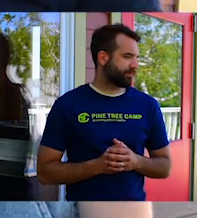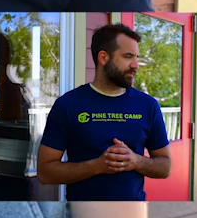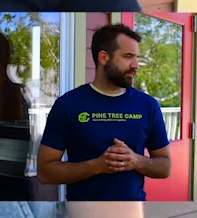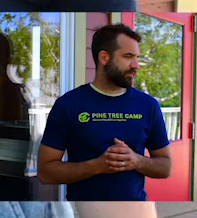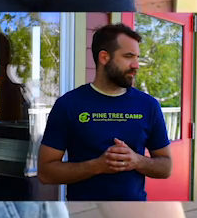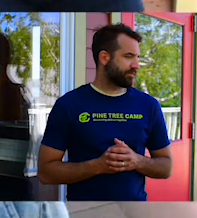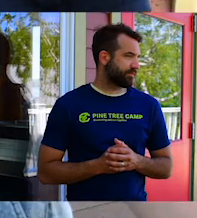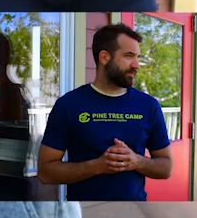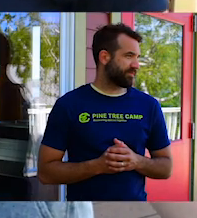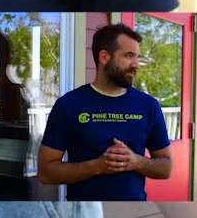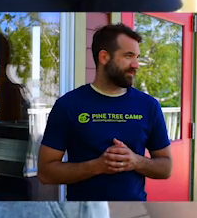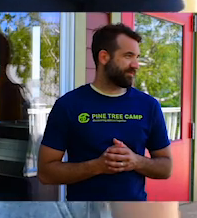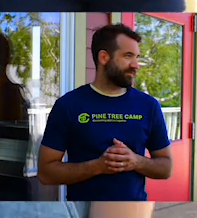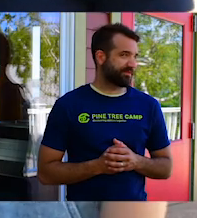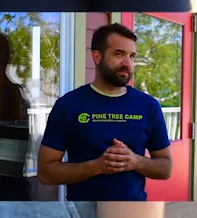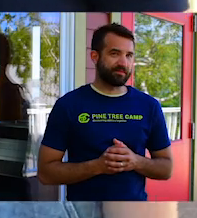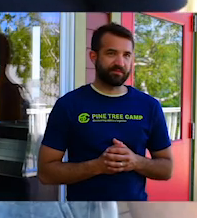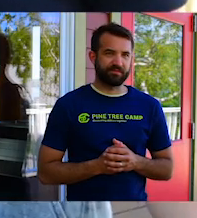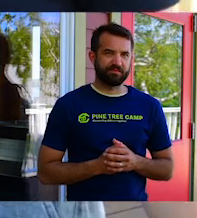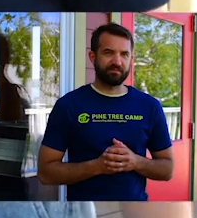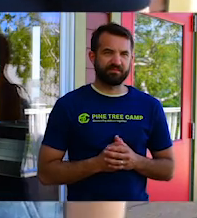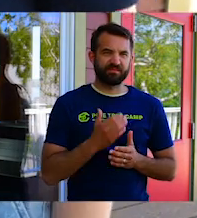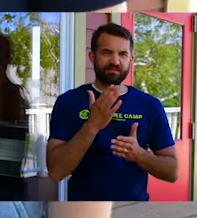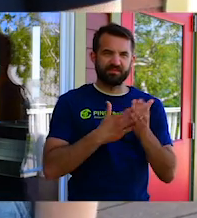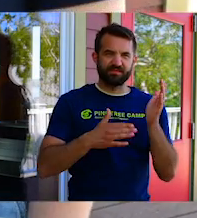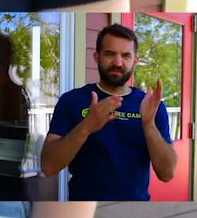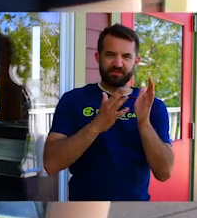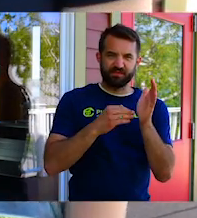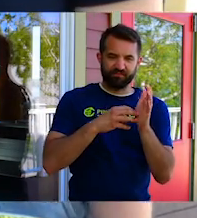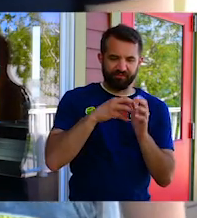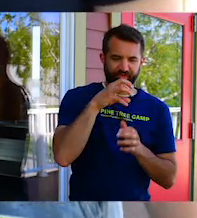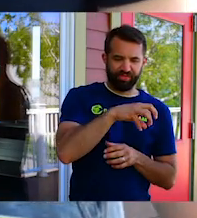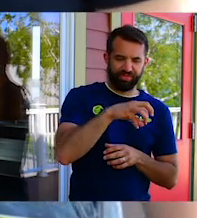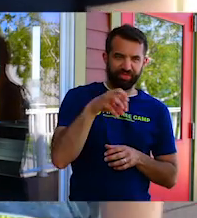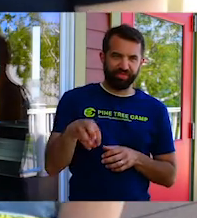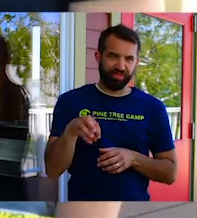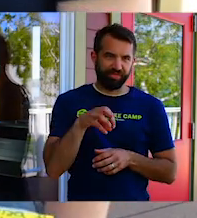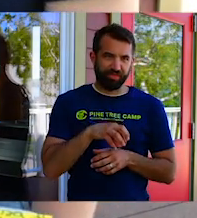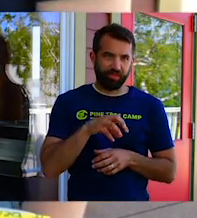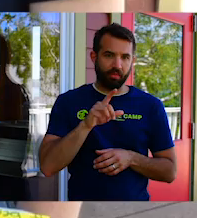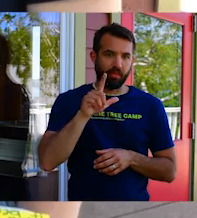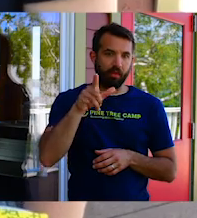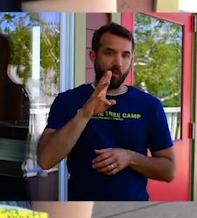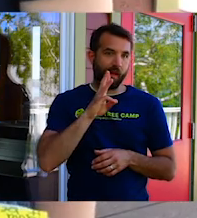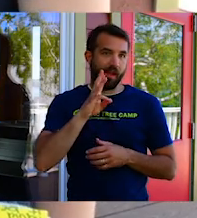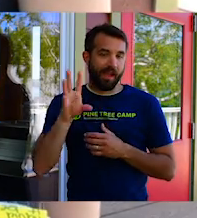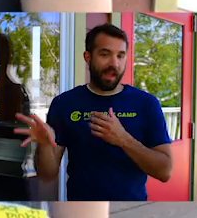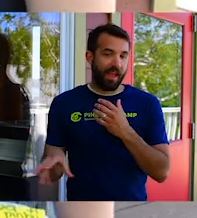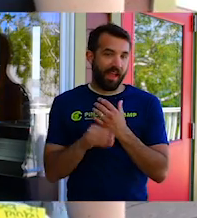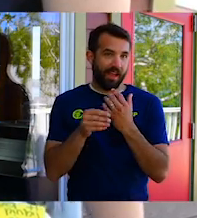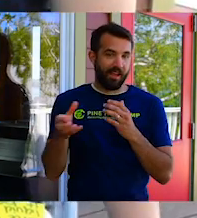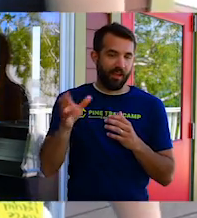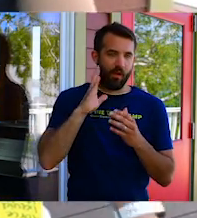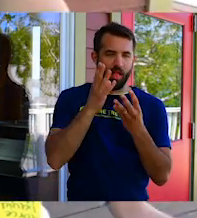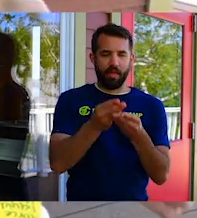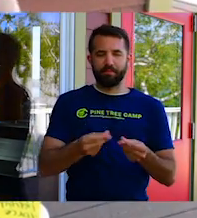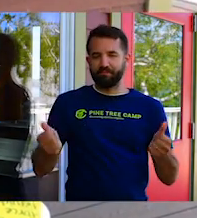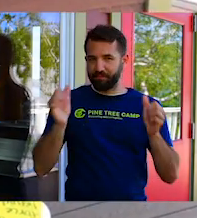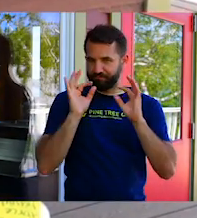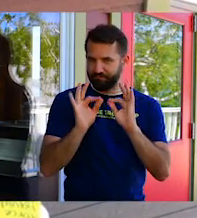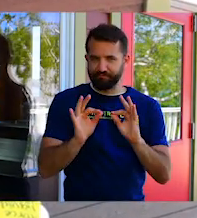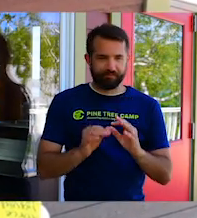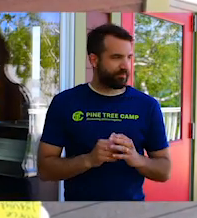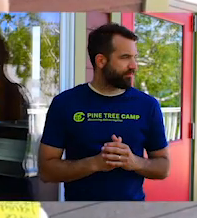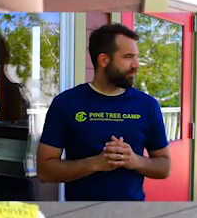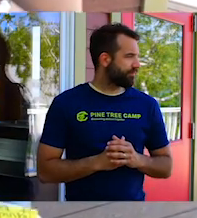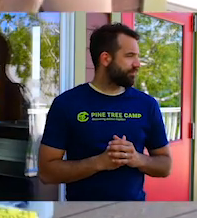And there may be some clumps of dish soap in there, but that's okay. When we add the water, it won't be a problem. Alright, I think that's good. Perfect. All